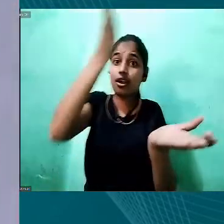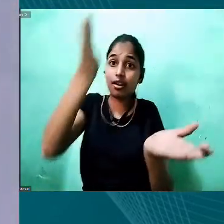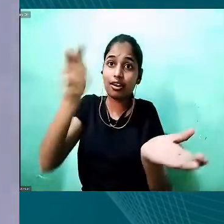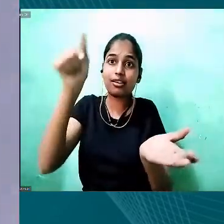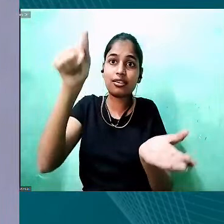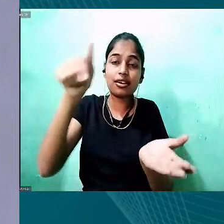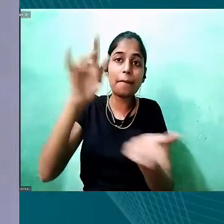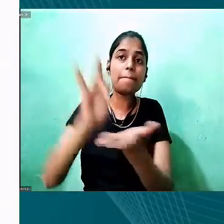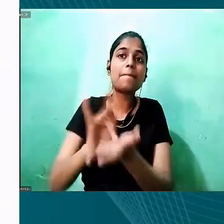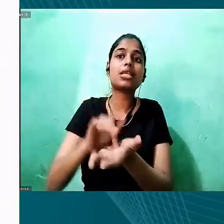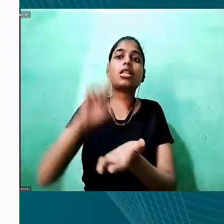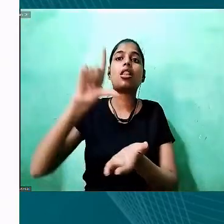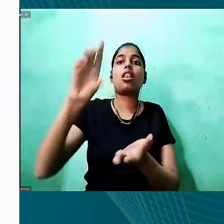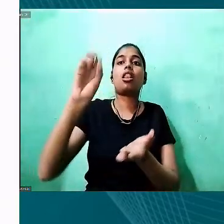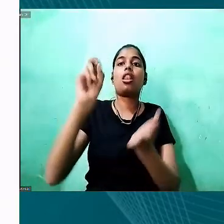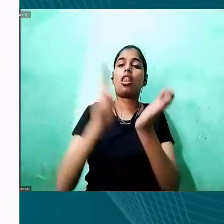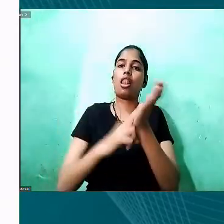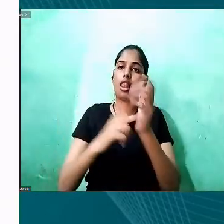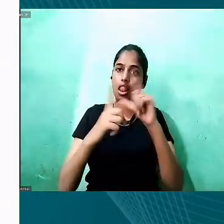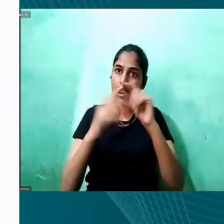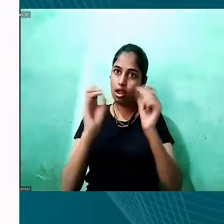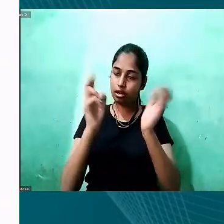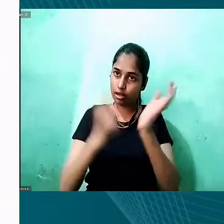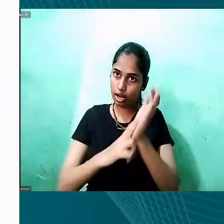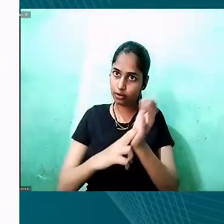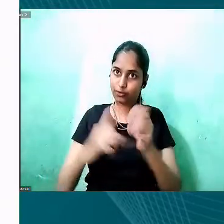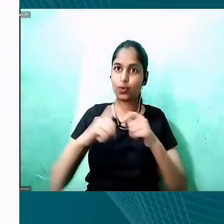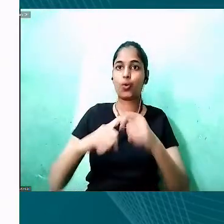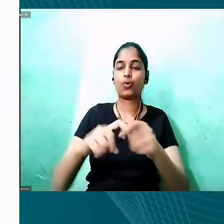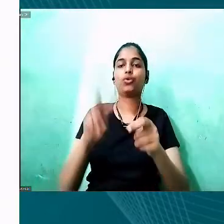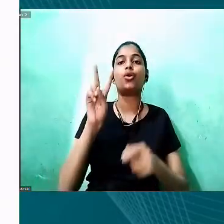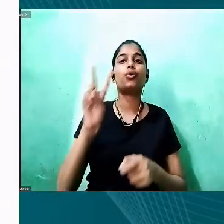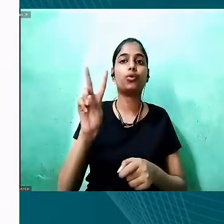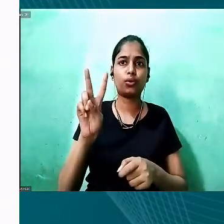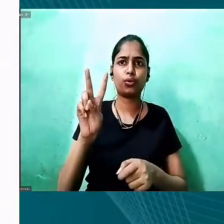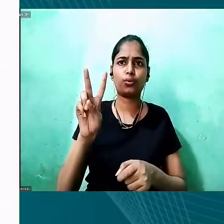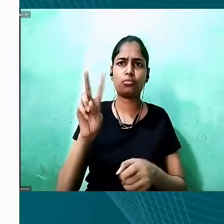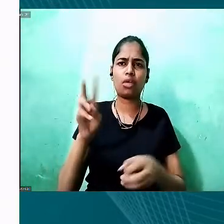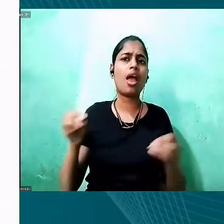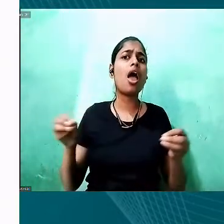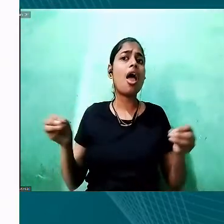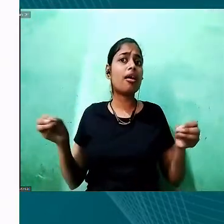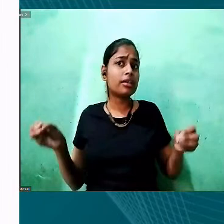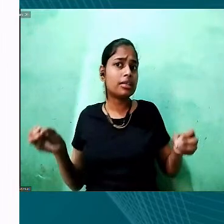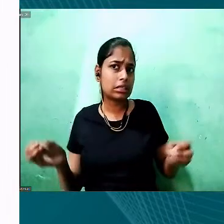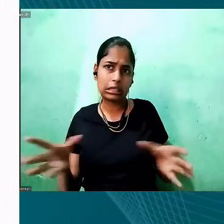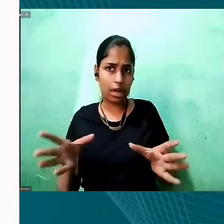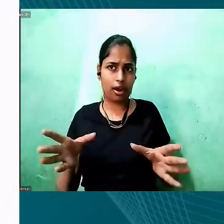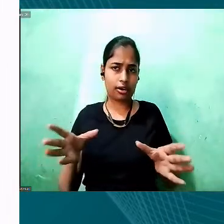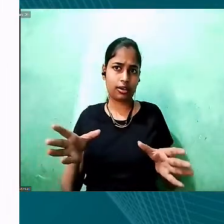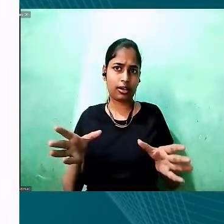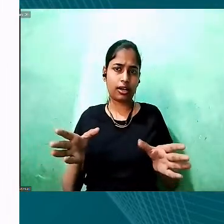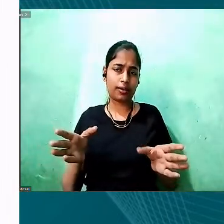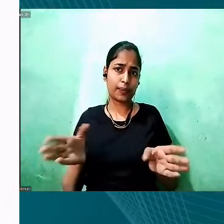Okay. Second question. In the beginning, the otter was